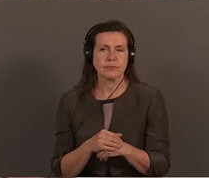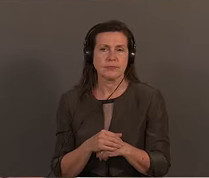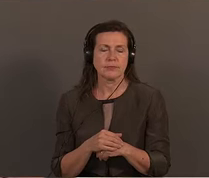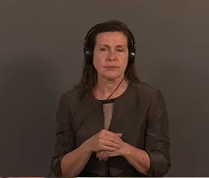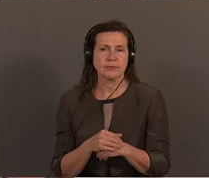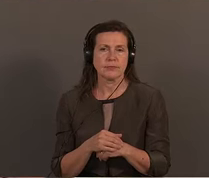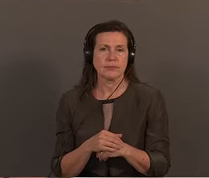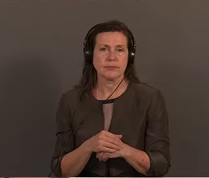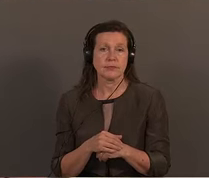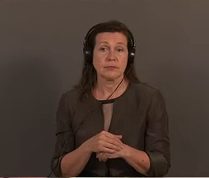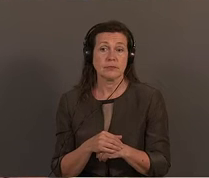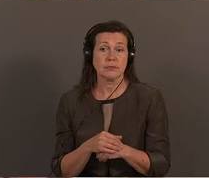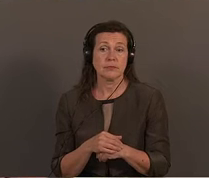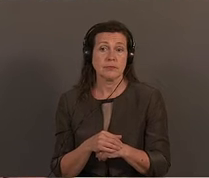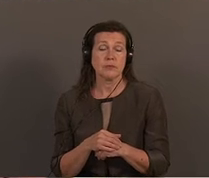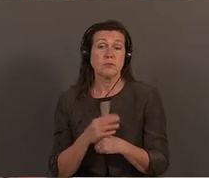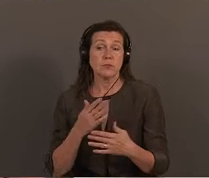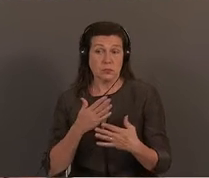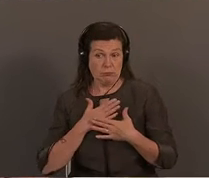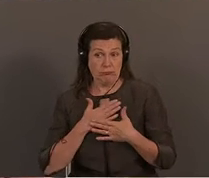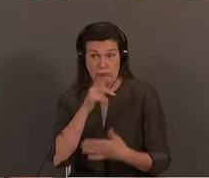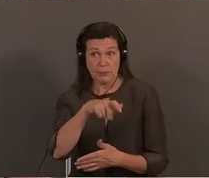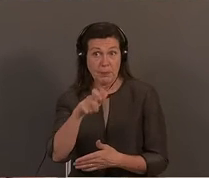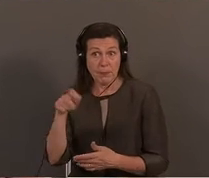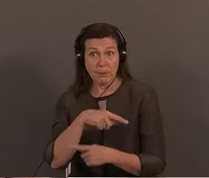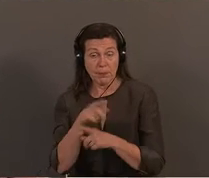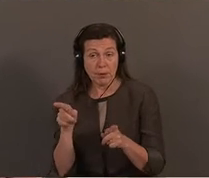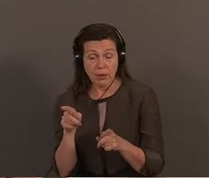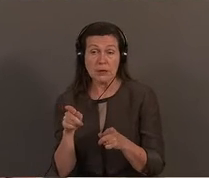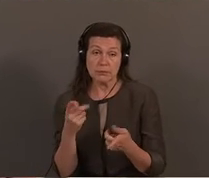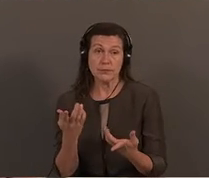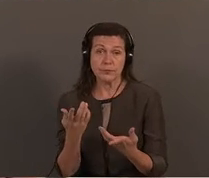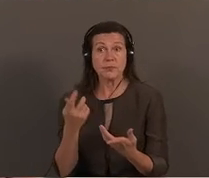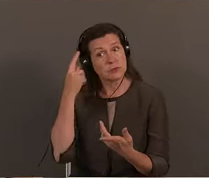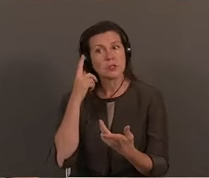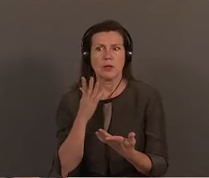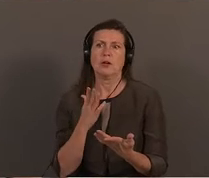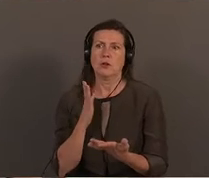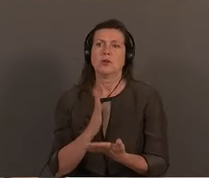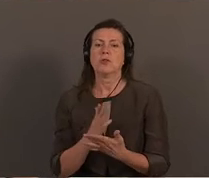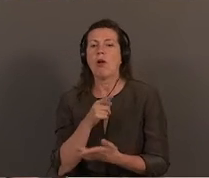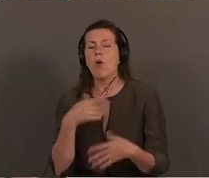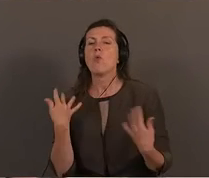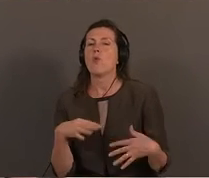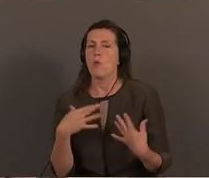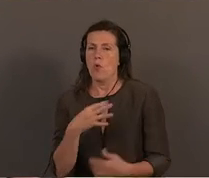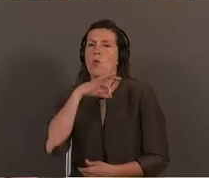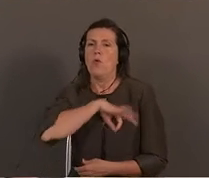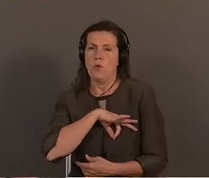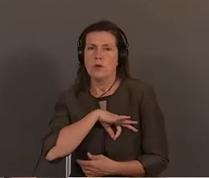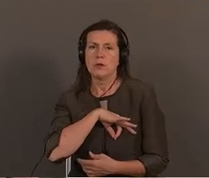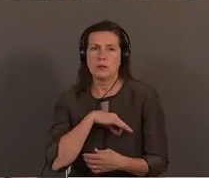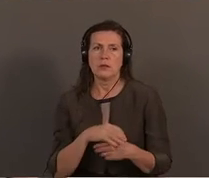it will be really beneficial, because today I think all the people, they saw those